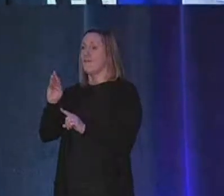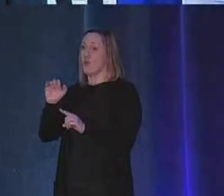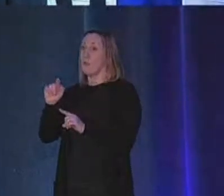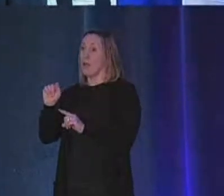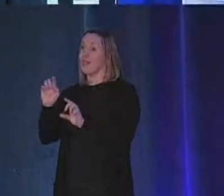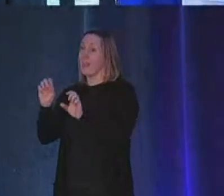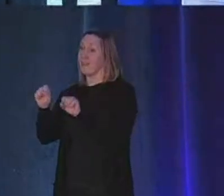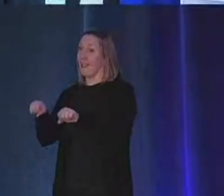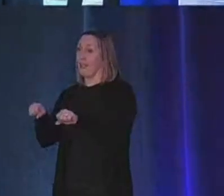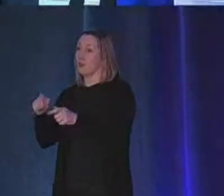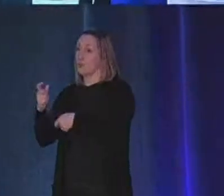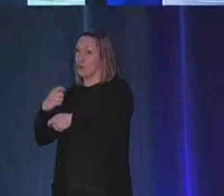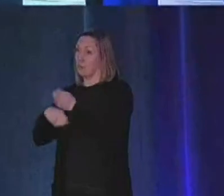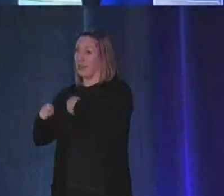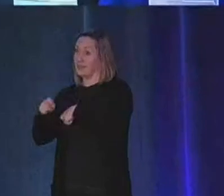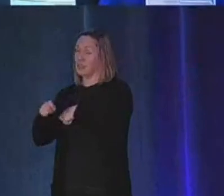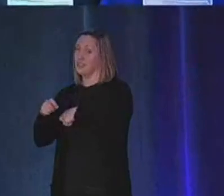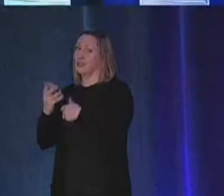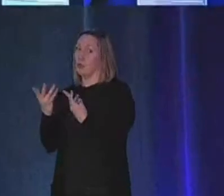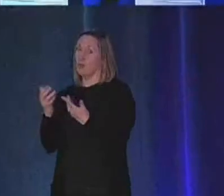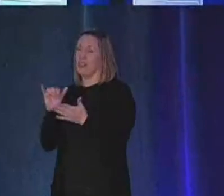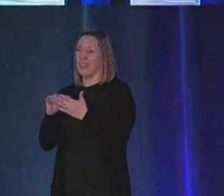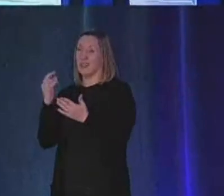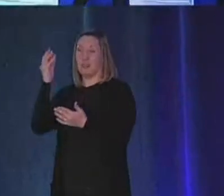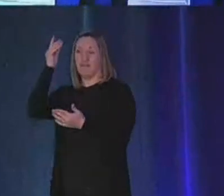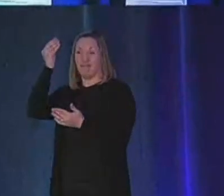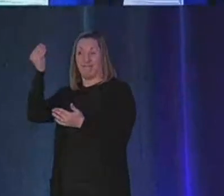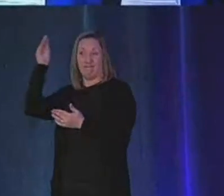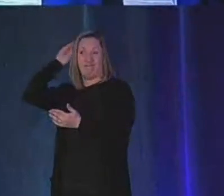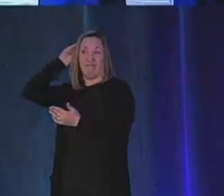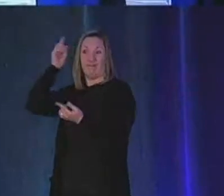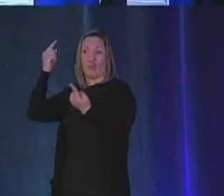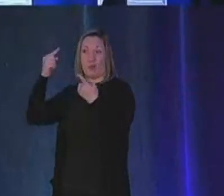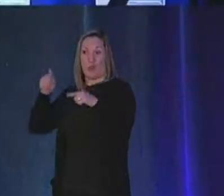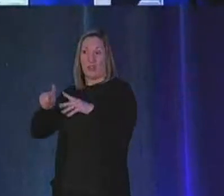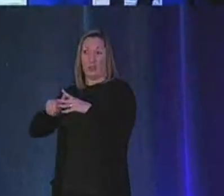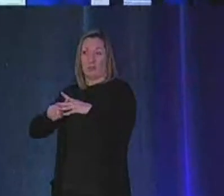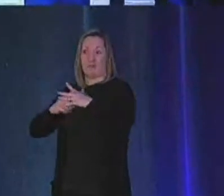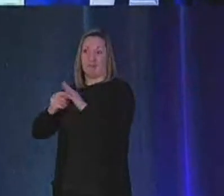all right? So this is something that you want to keep in mind when you're sort of deploying.